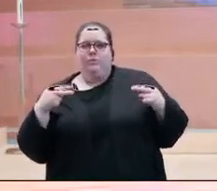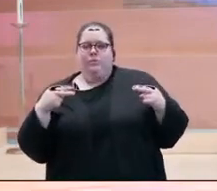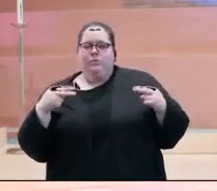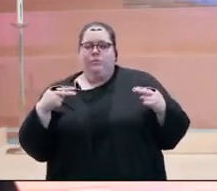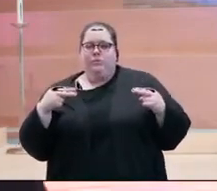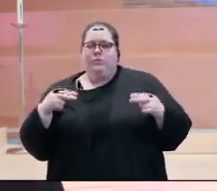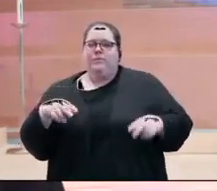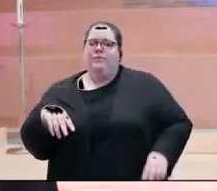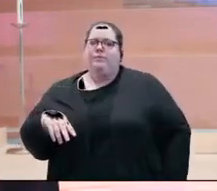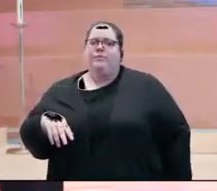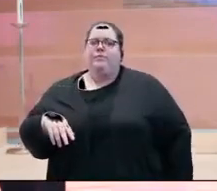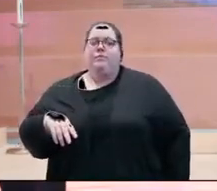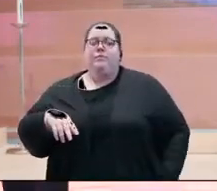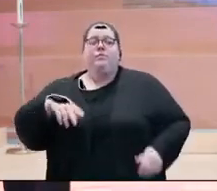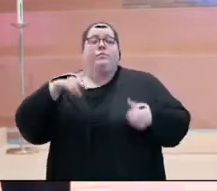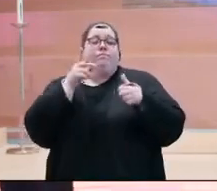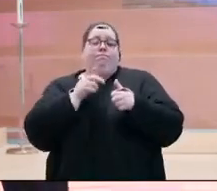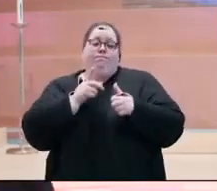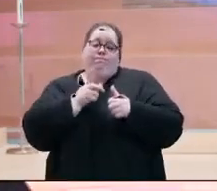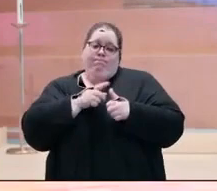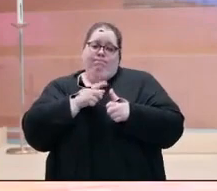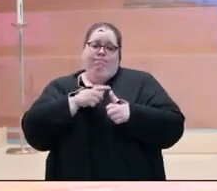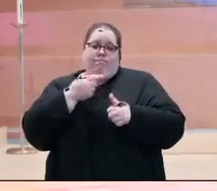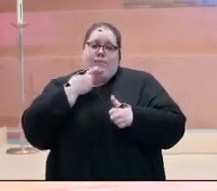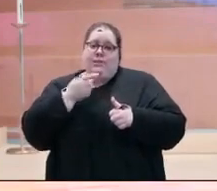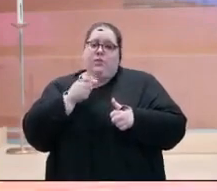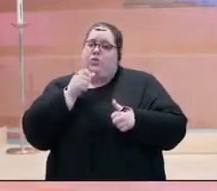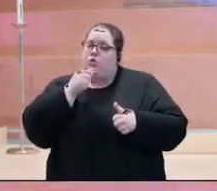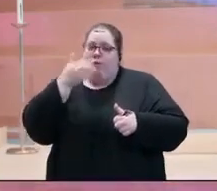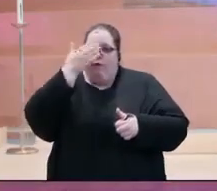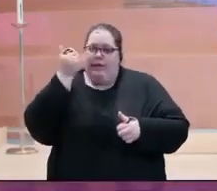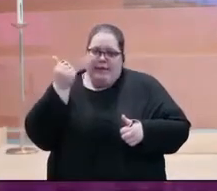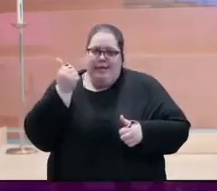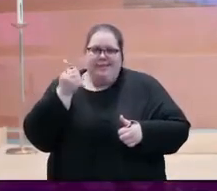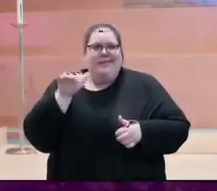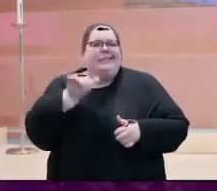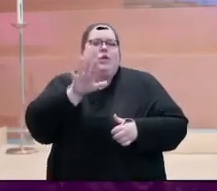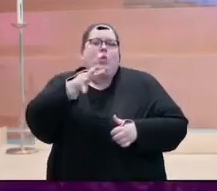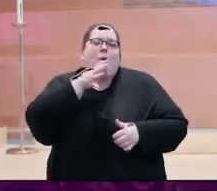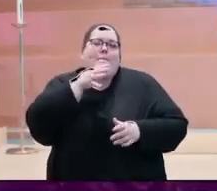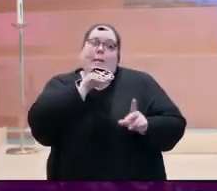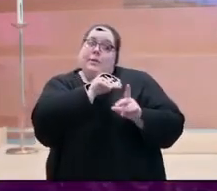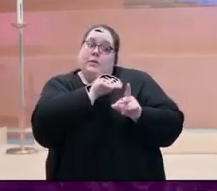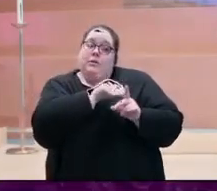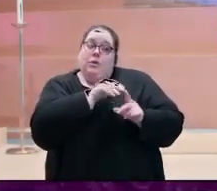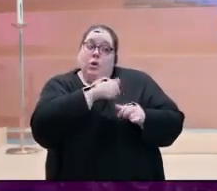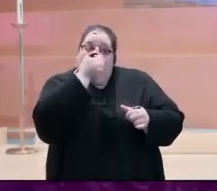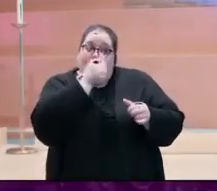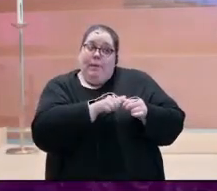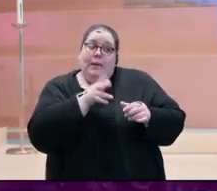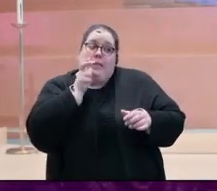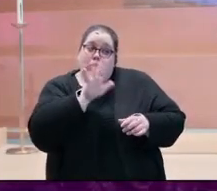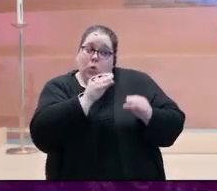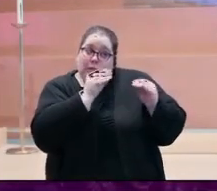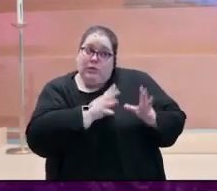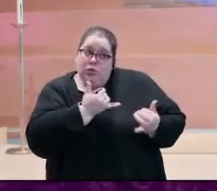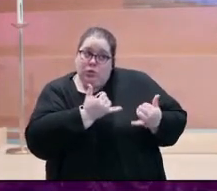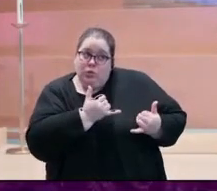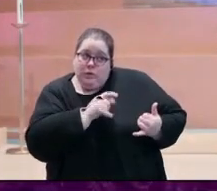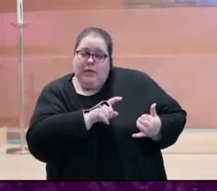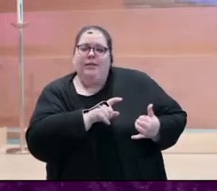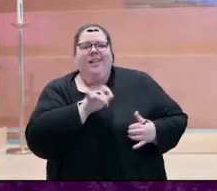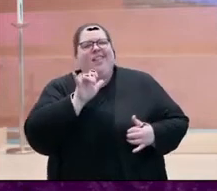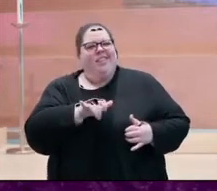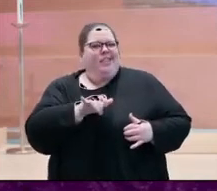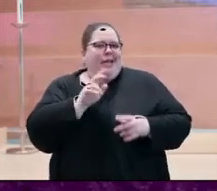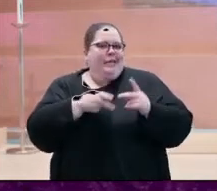it says, do not forget. This is like, you know, mom reminding you before you go to school, listen to Miss Johnson today, right? This is